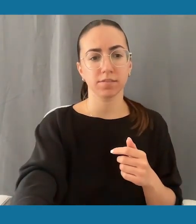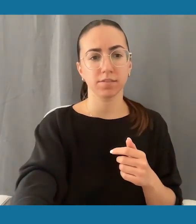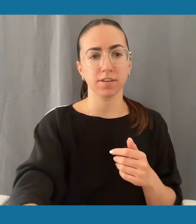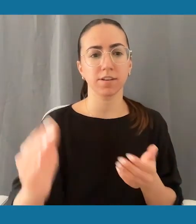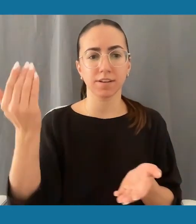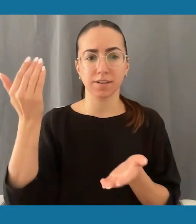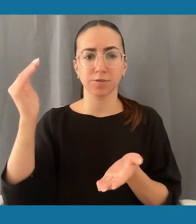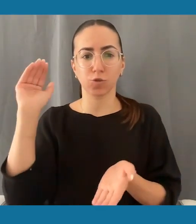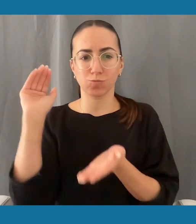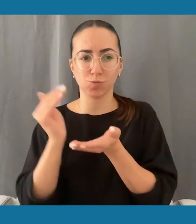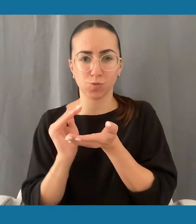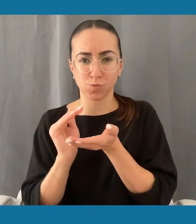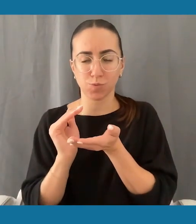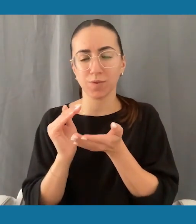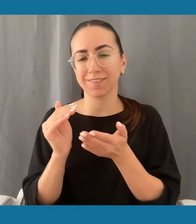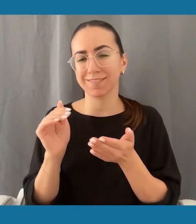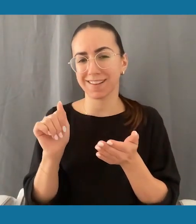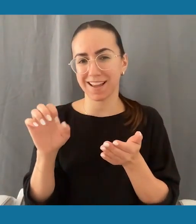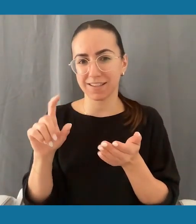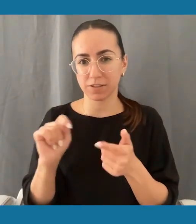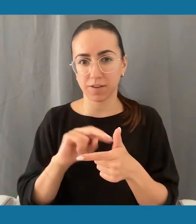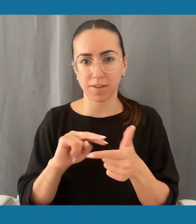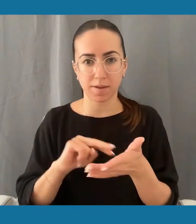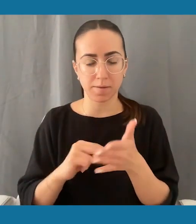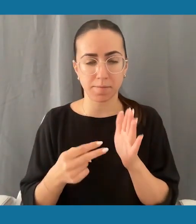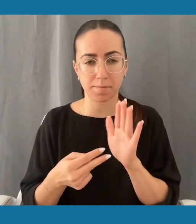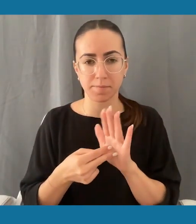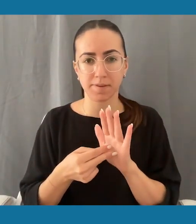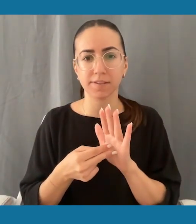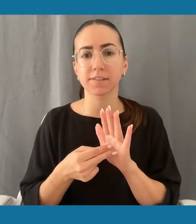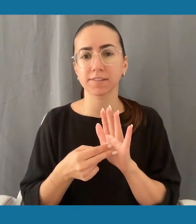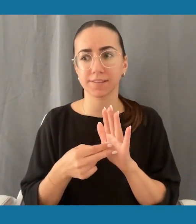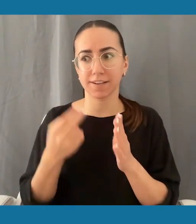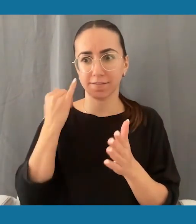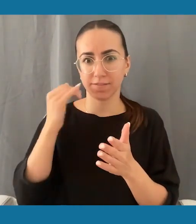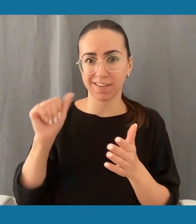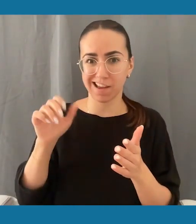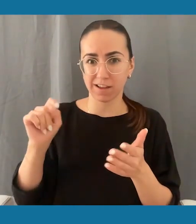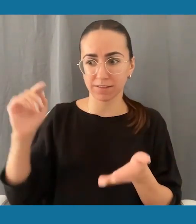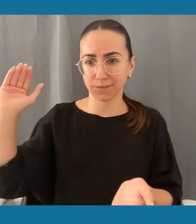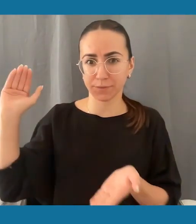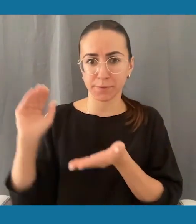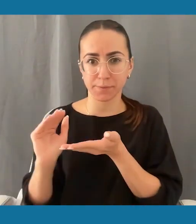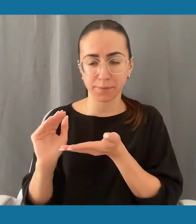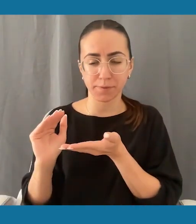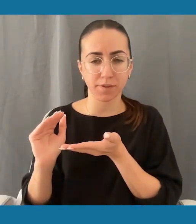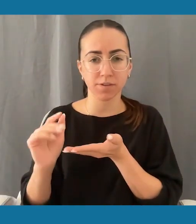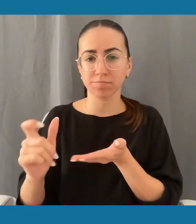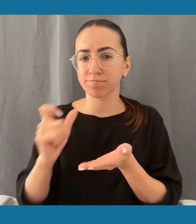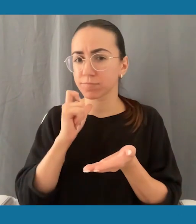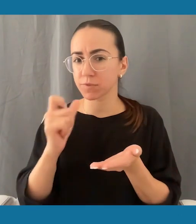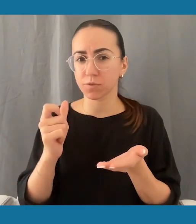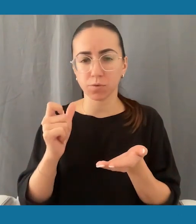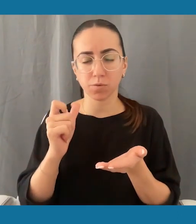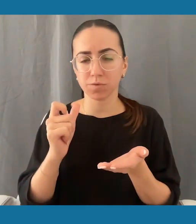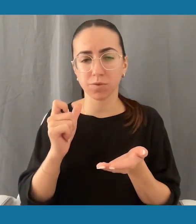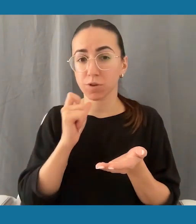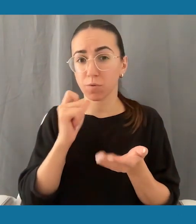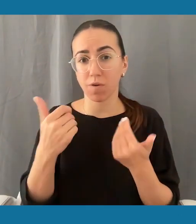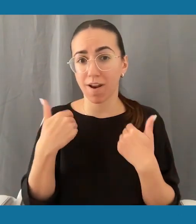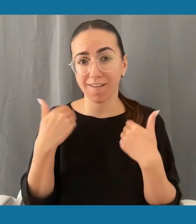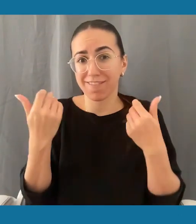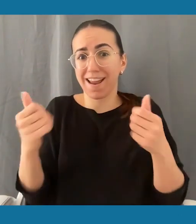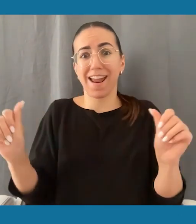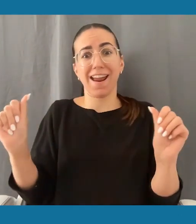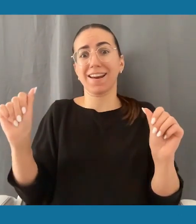then you're spending the assets. And after the assets are fully spent down, you will not have received, you won't have any